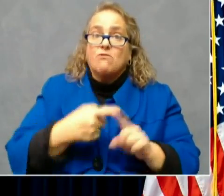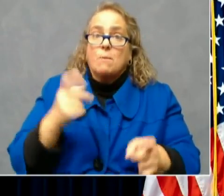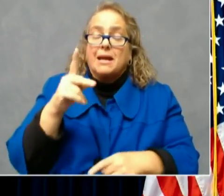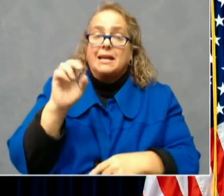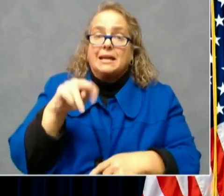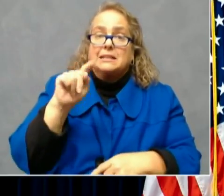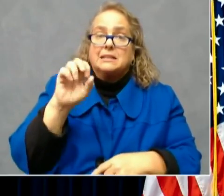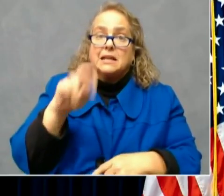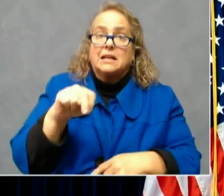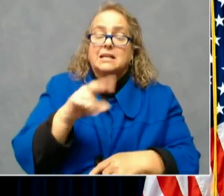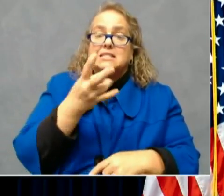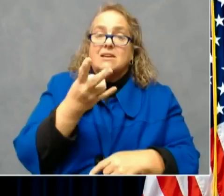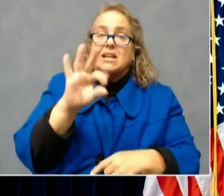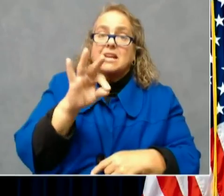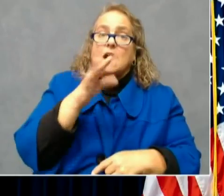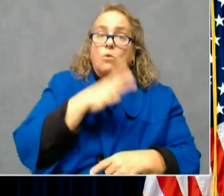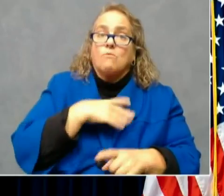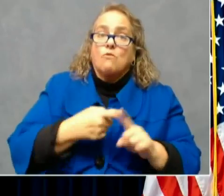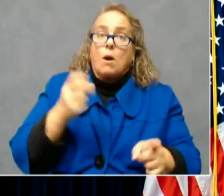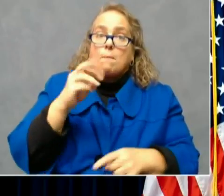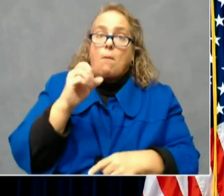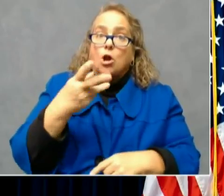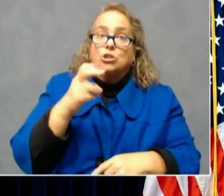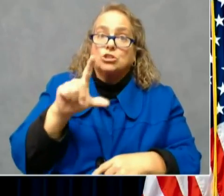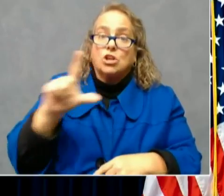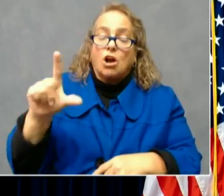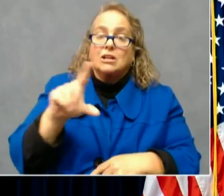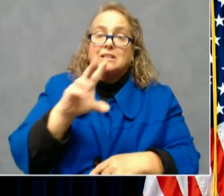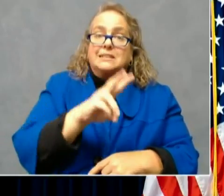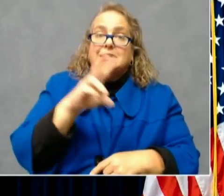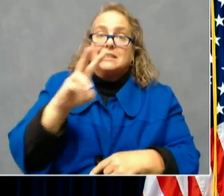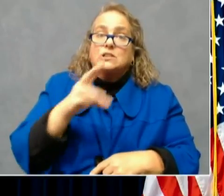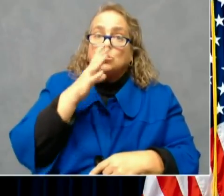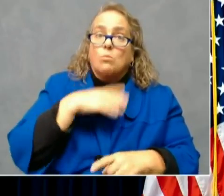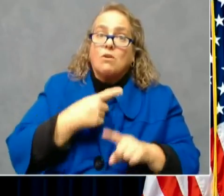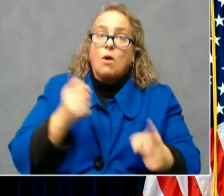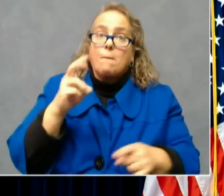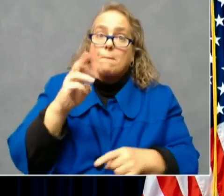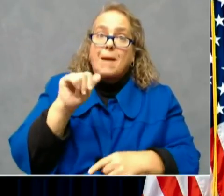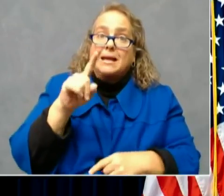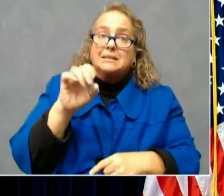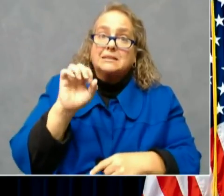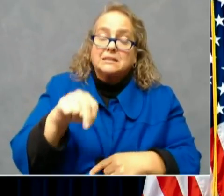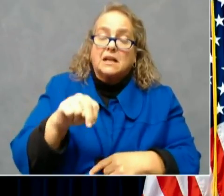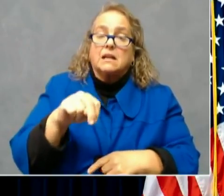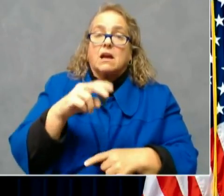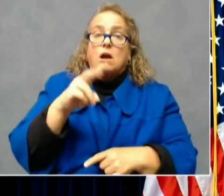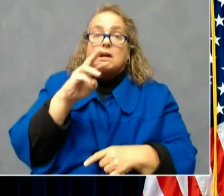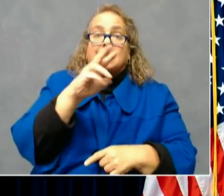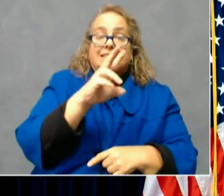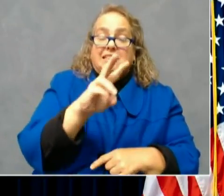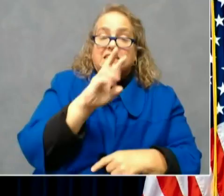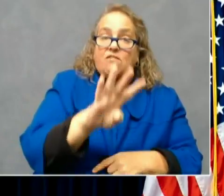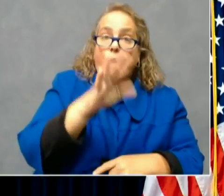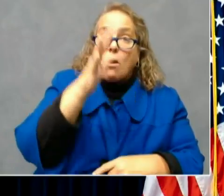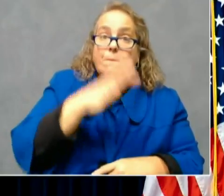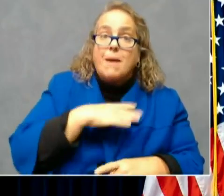Marshall, 66-year-old woman from Mason, 64-year-old man from McCracken, and a 59-year-old man from